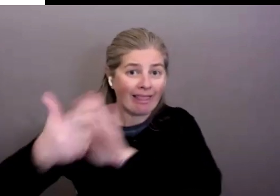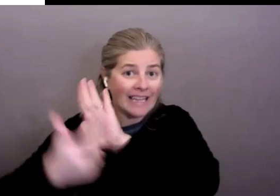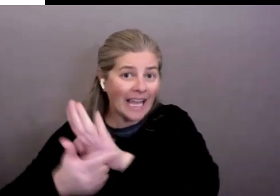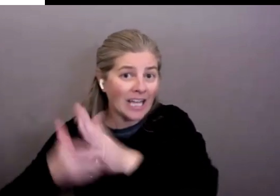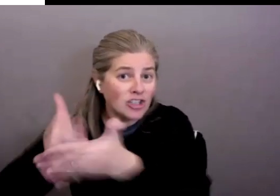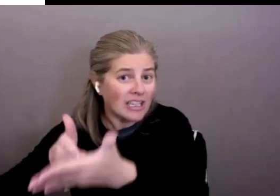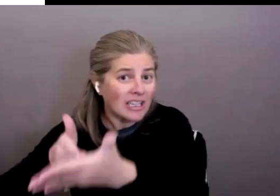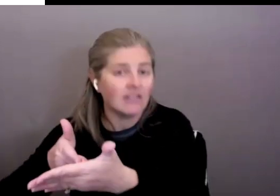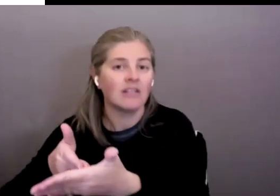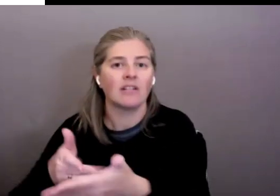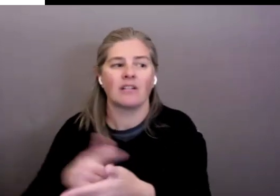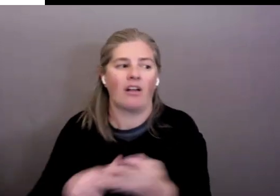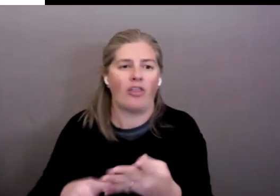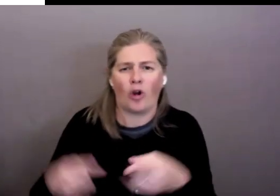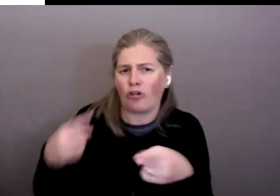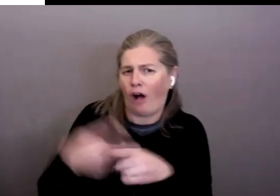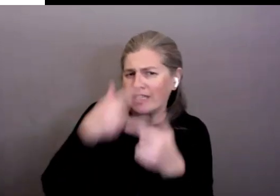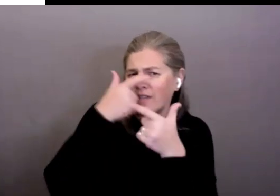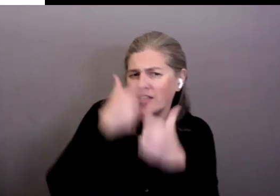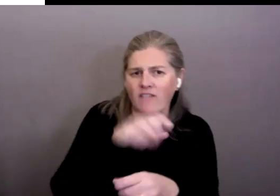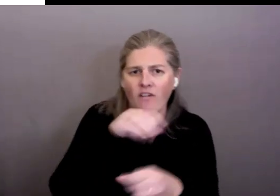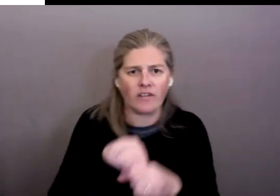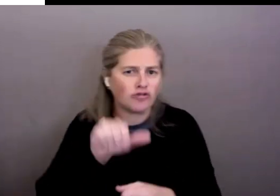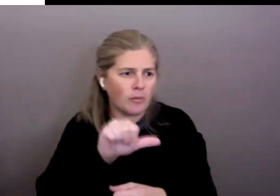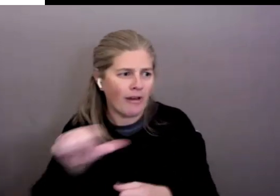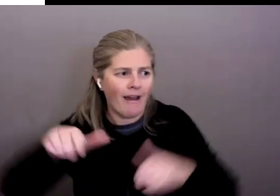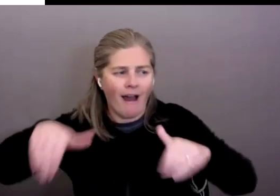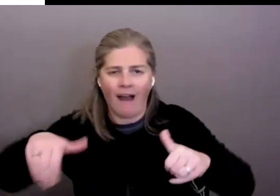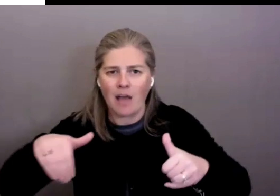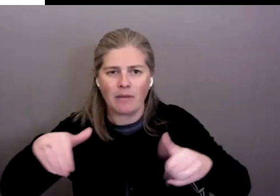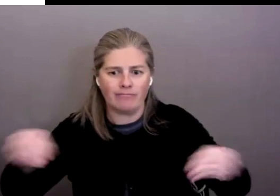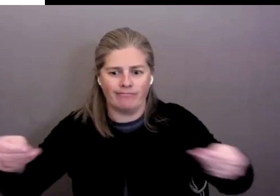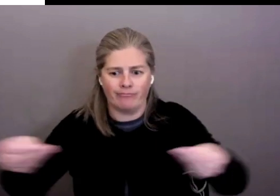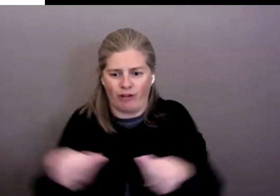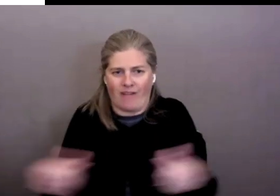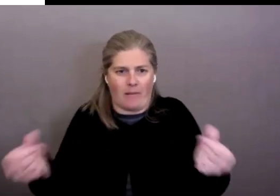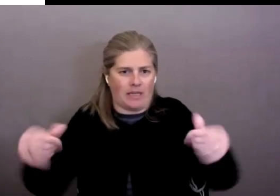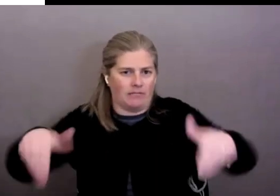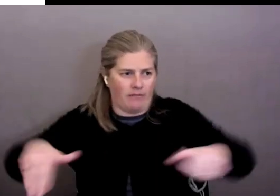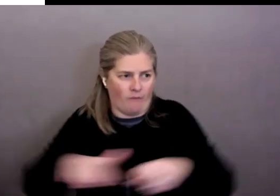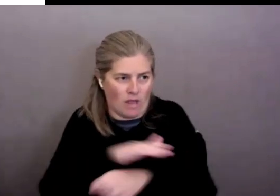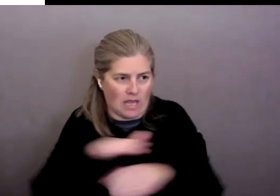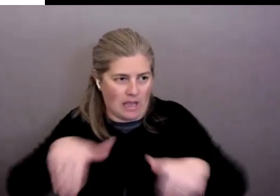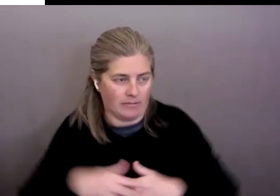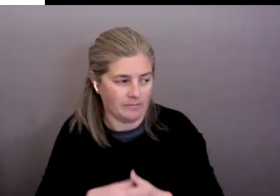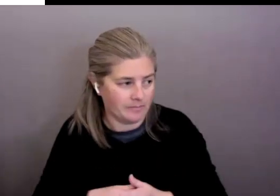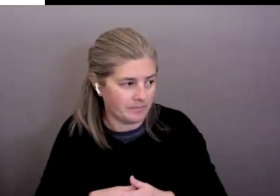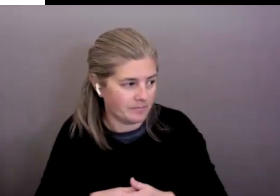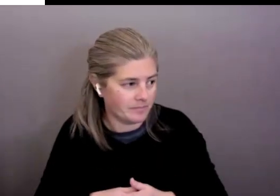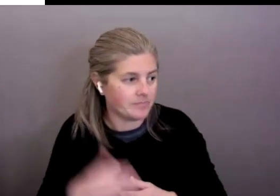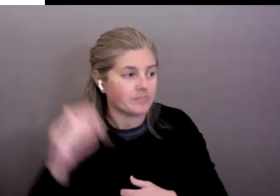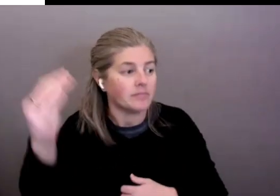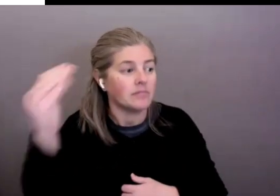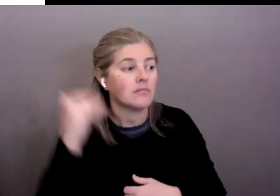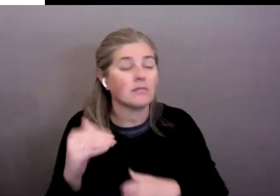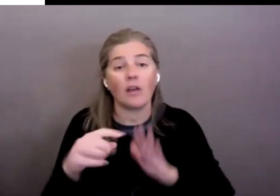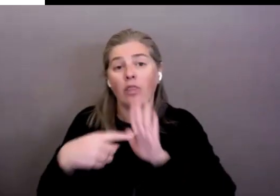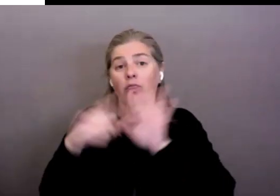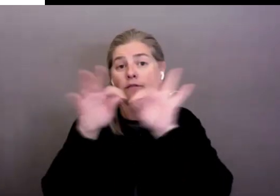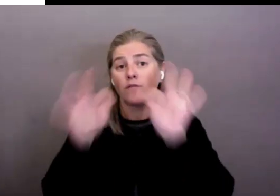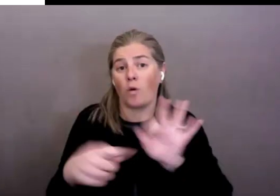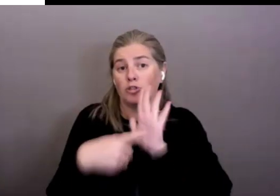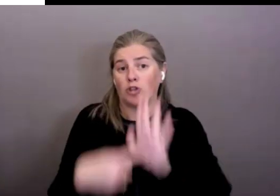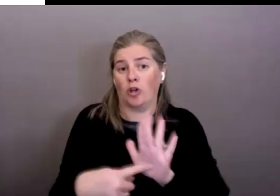and there are conflicts of interest involving the AAA that have not been removed or remedied. And then, as the form then indicates,